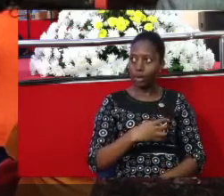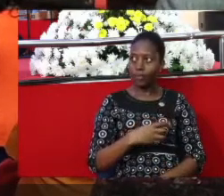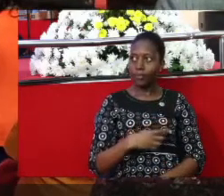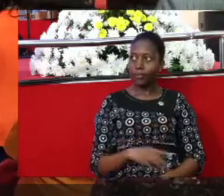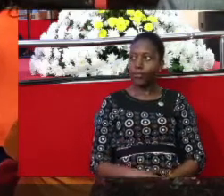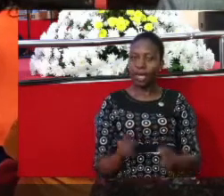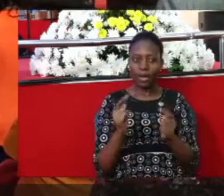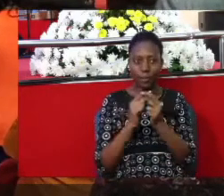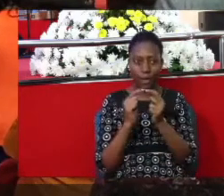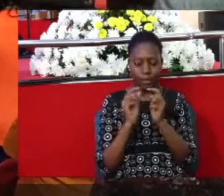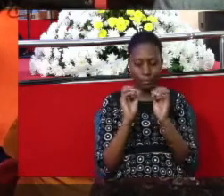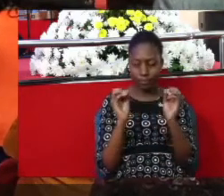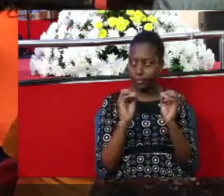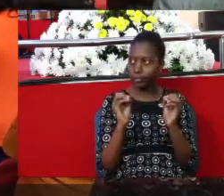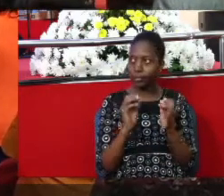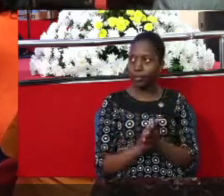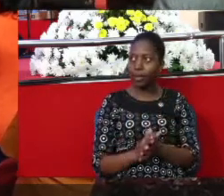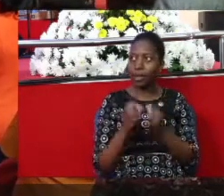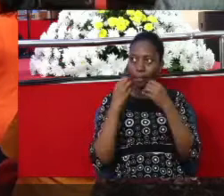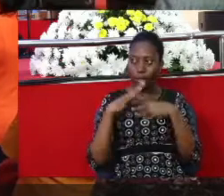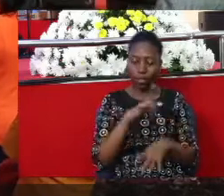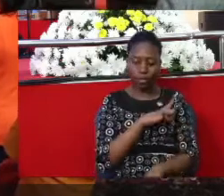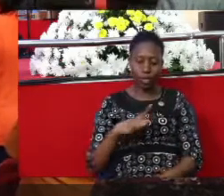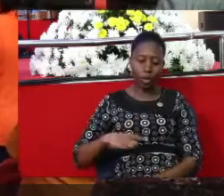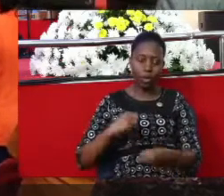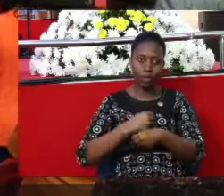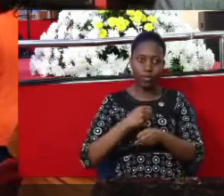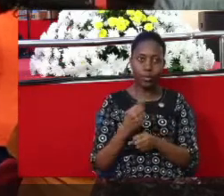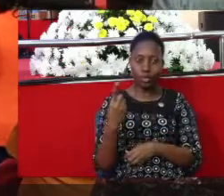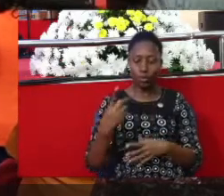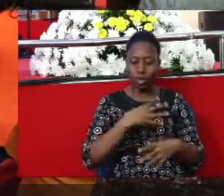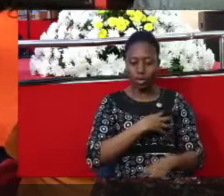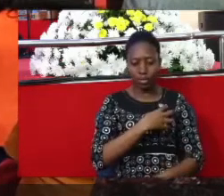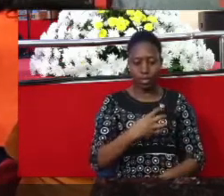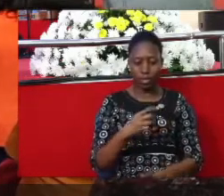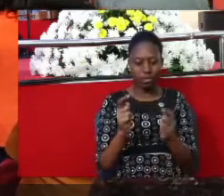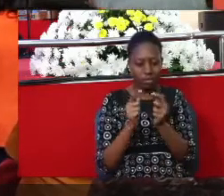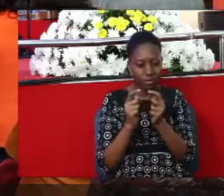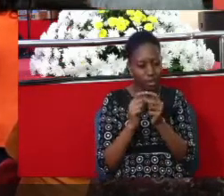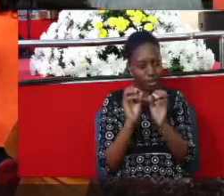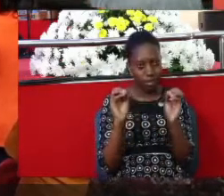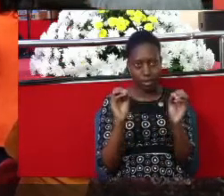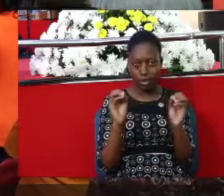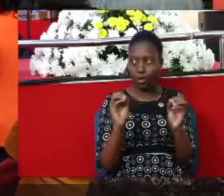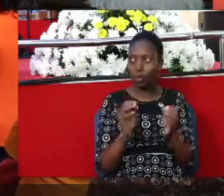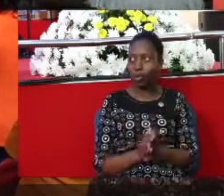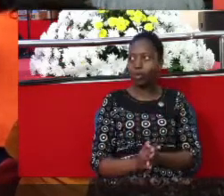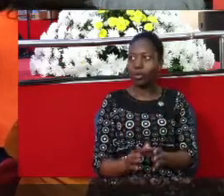The blessing of the Lord makes one rich and adds no sorrow with it. Let's declare together, there will be no